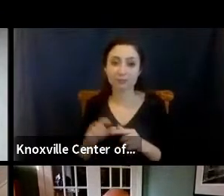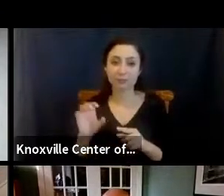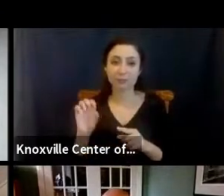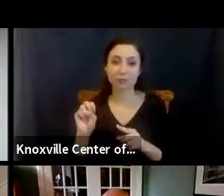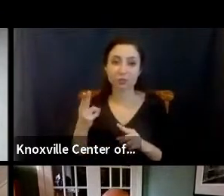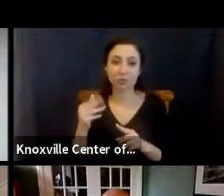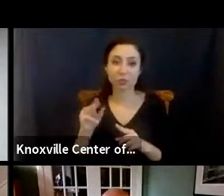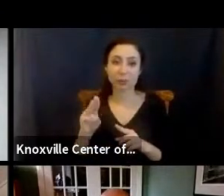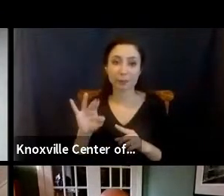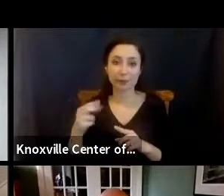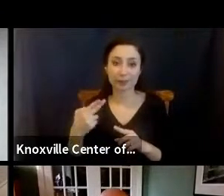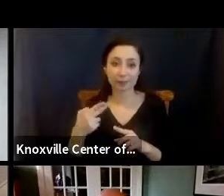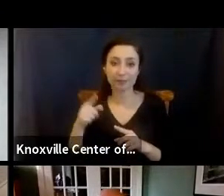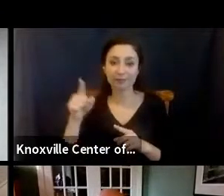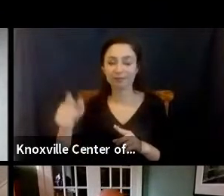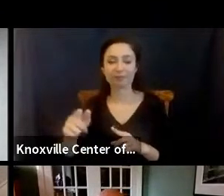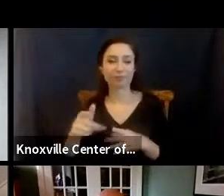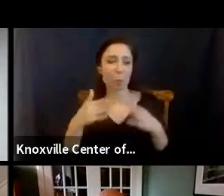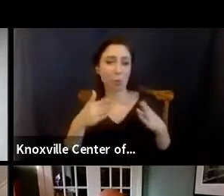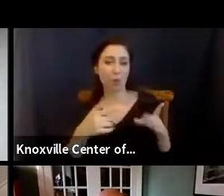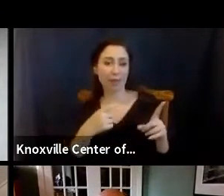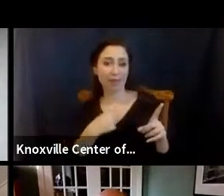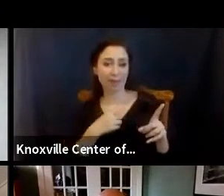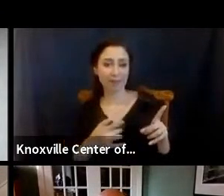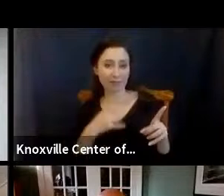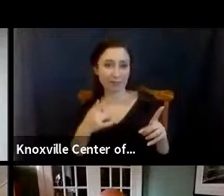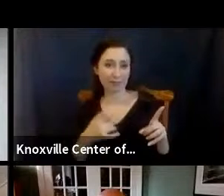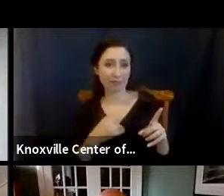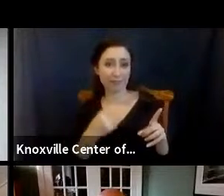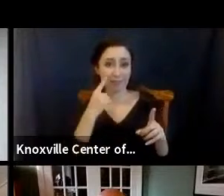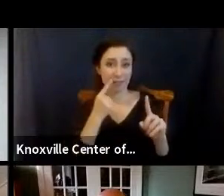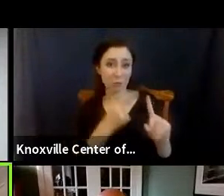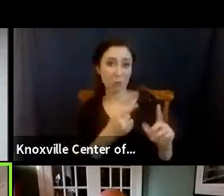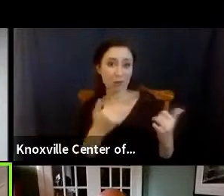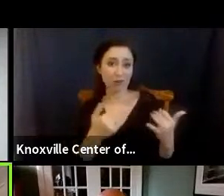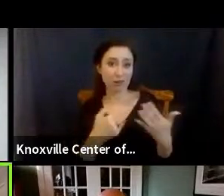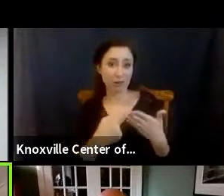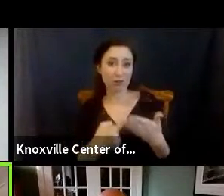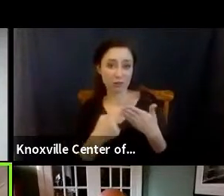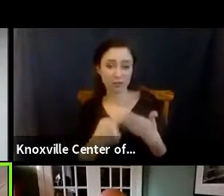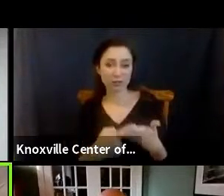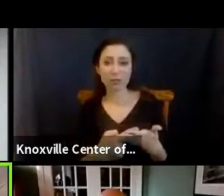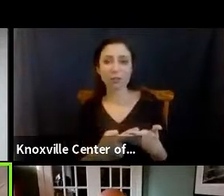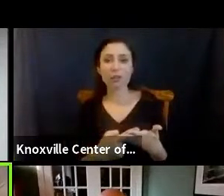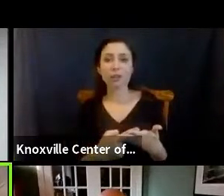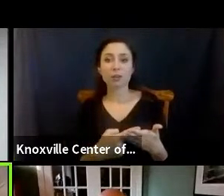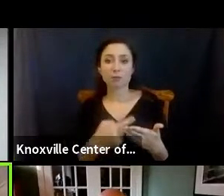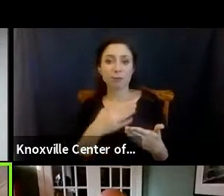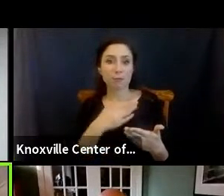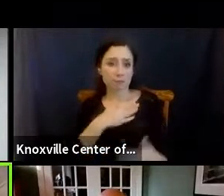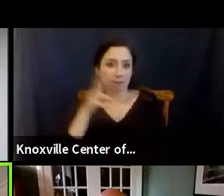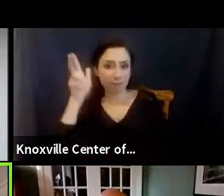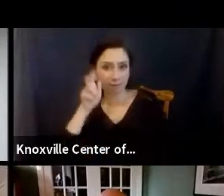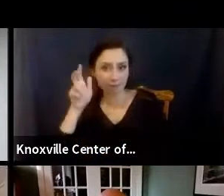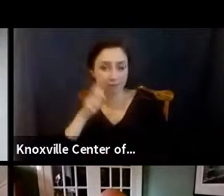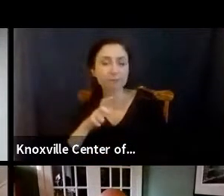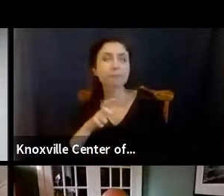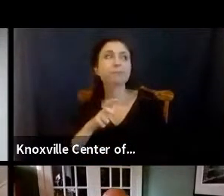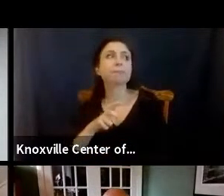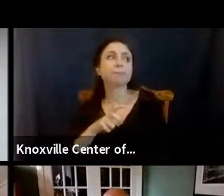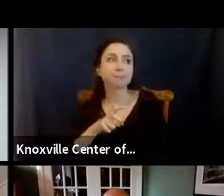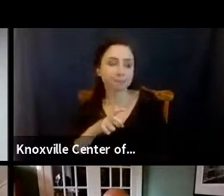So the way I sense it, we're really to a point of, in this discussion, at least what I've heard is